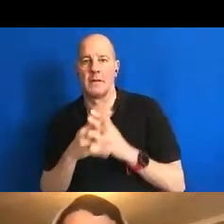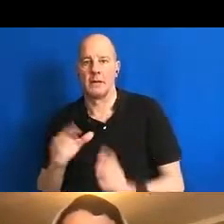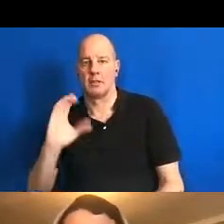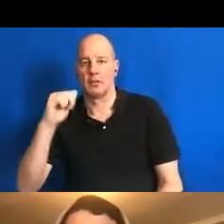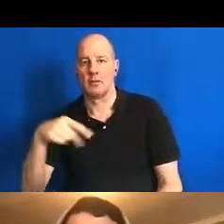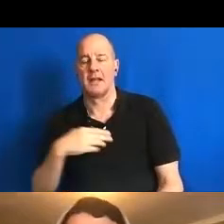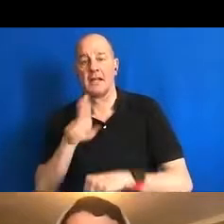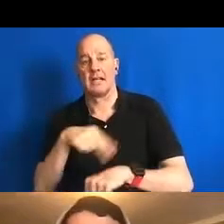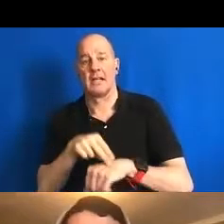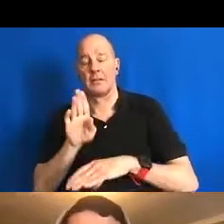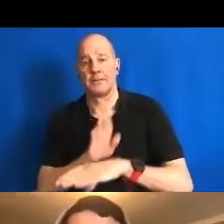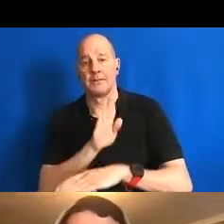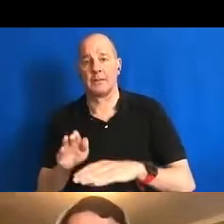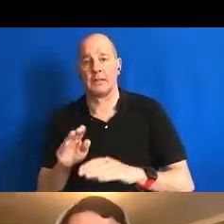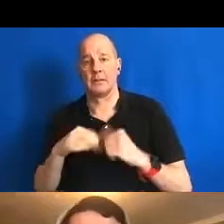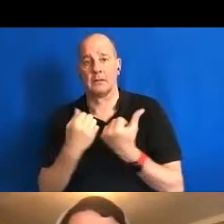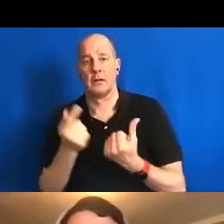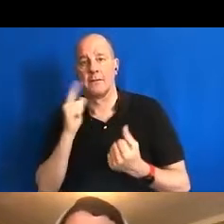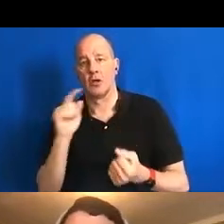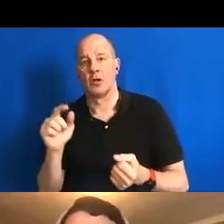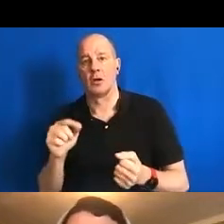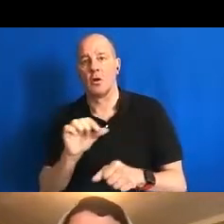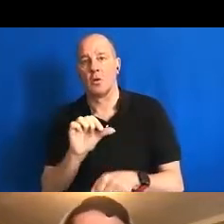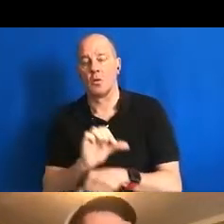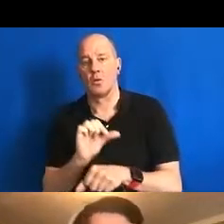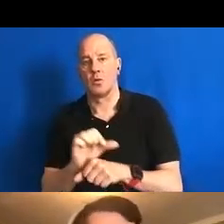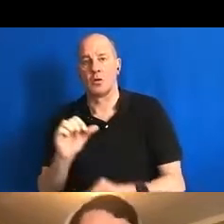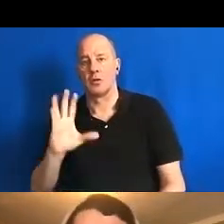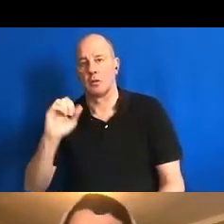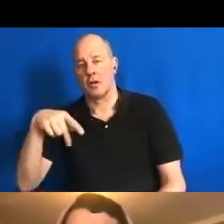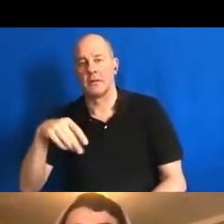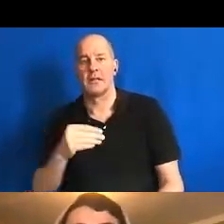Worker Cooperatives and Democratic Workplaces. And they're a great resource.